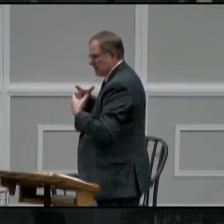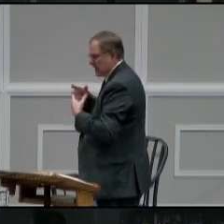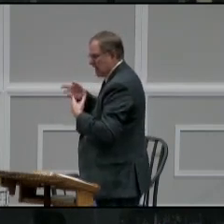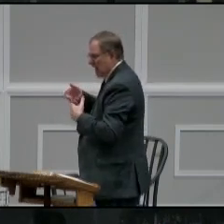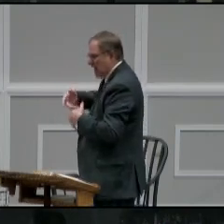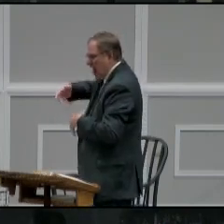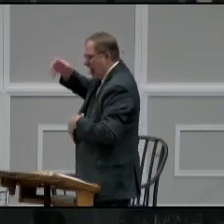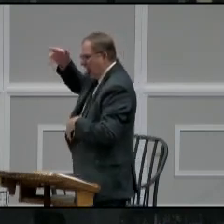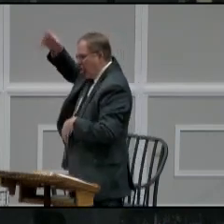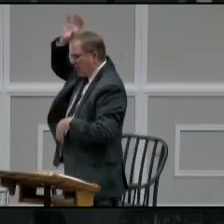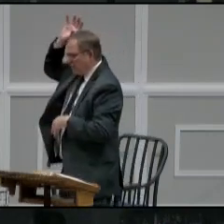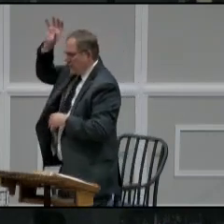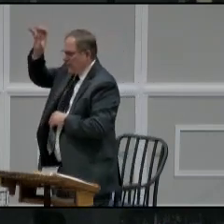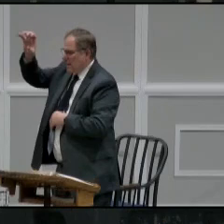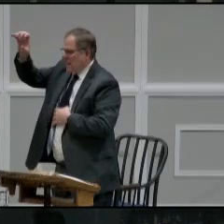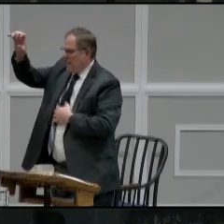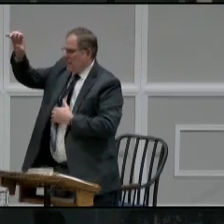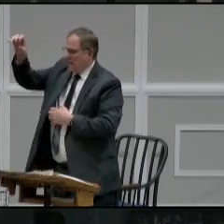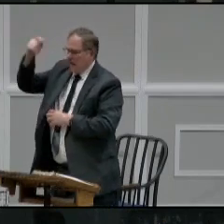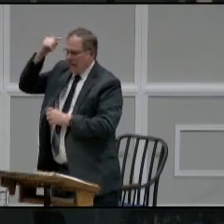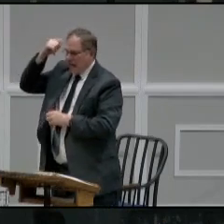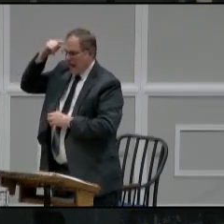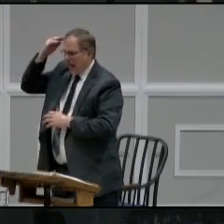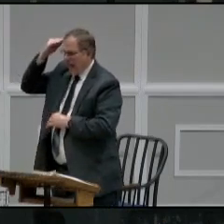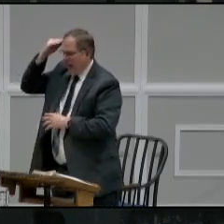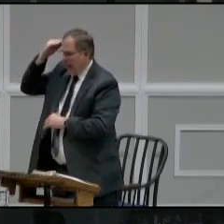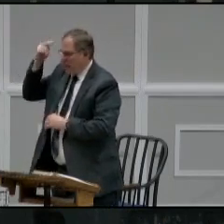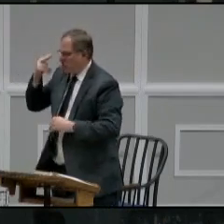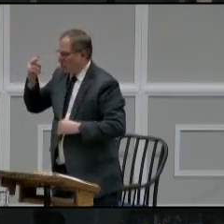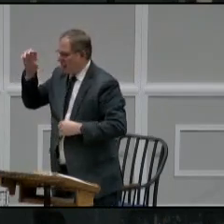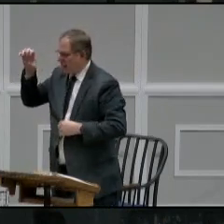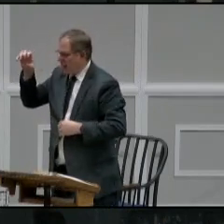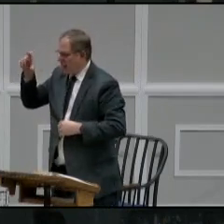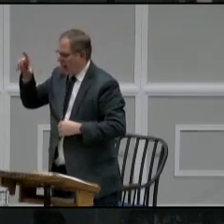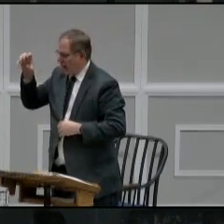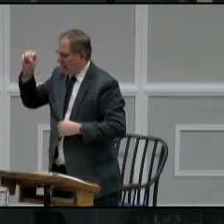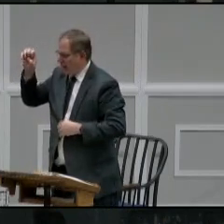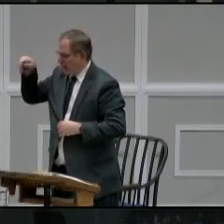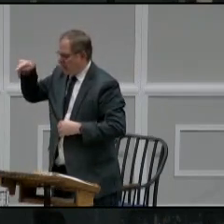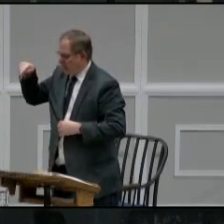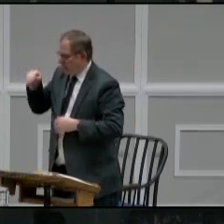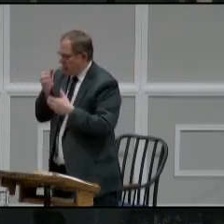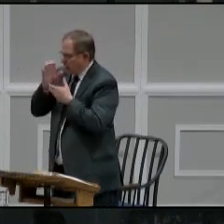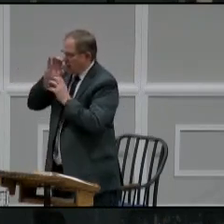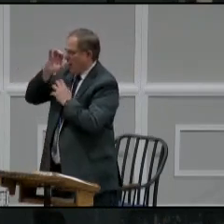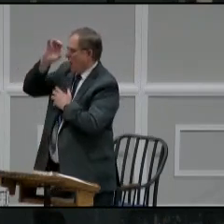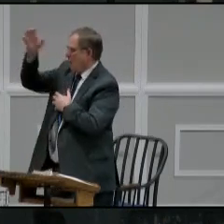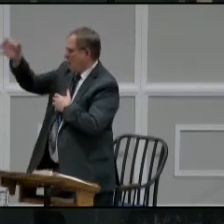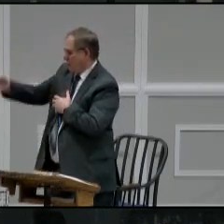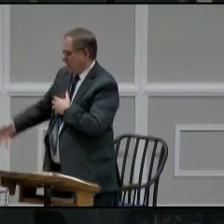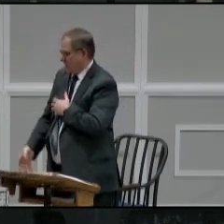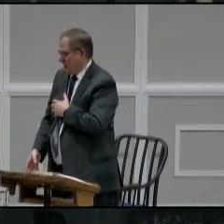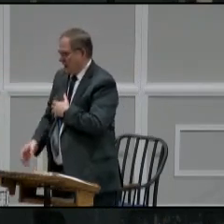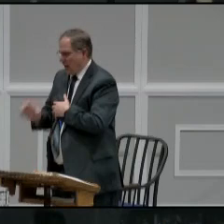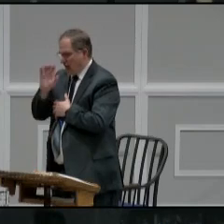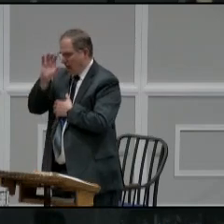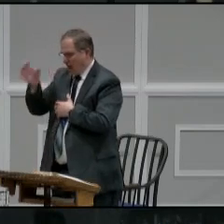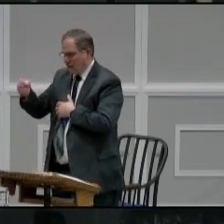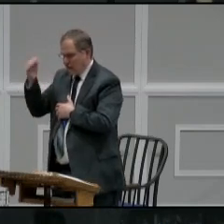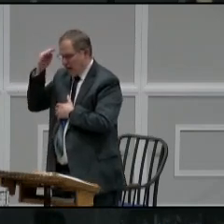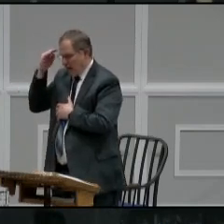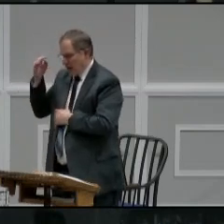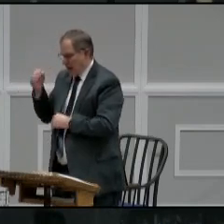had all these arms coming out of it. And they had this shrine set up to this god, and it was set up on this little pedestal with some steps going up to